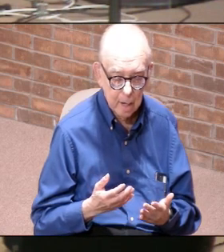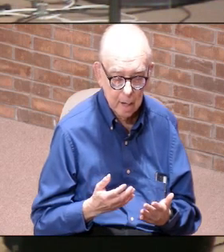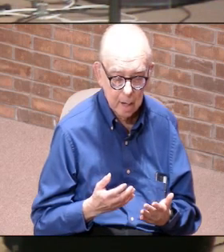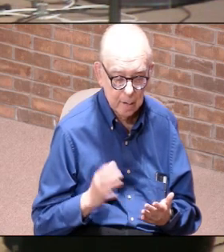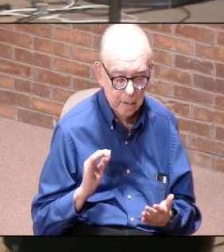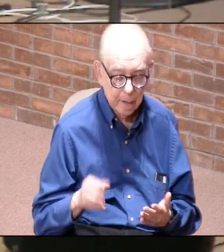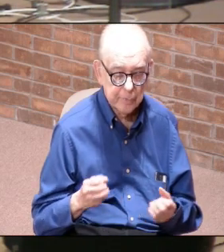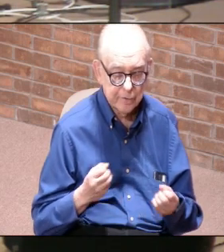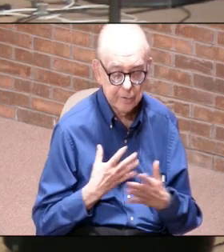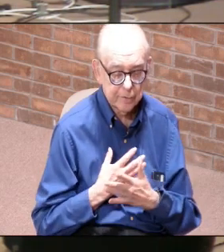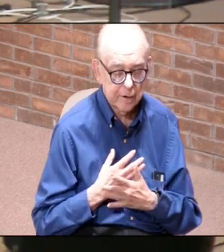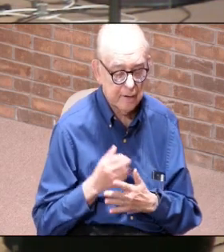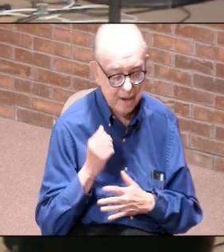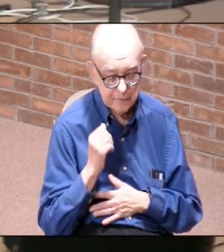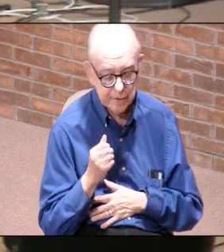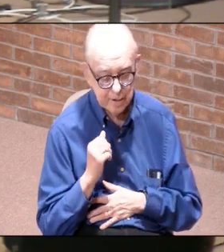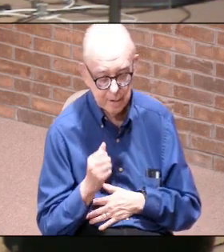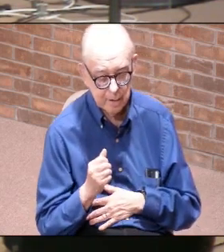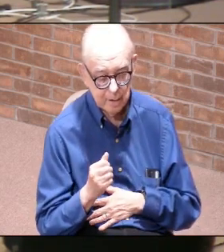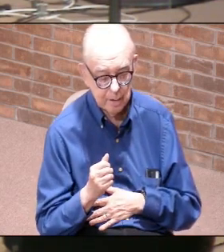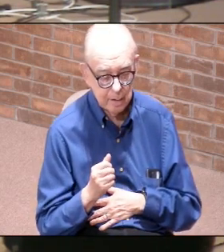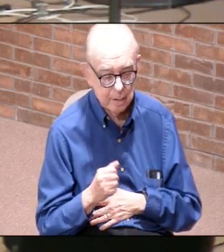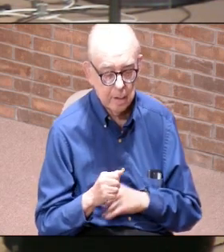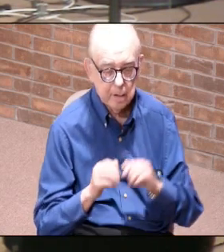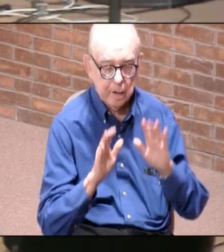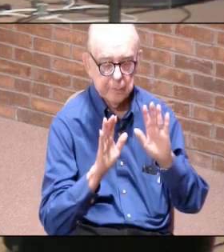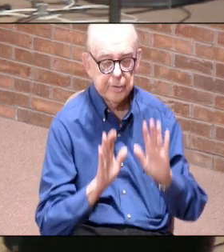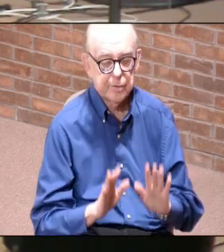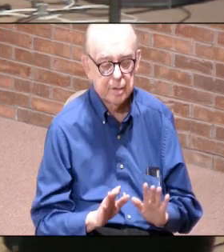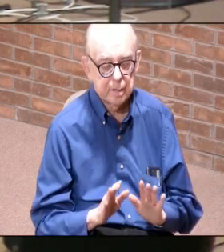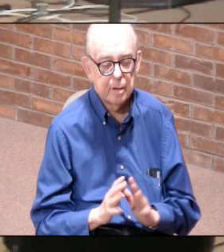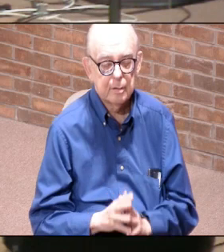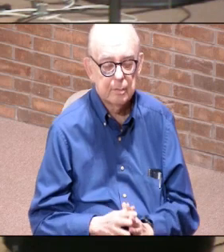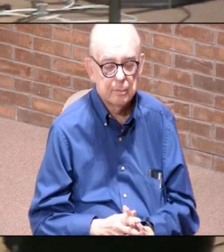I'm still scared every day and every Sunday.